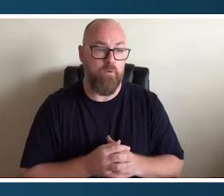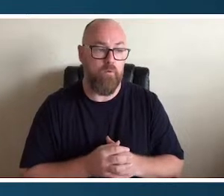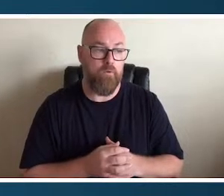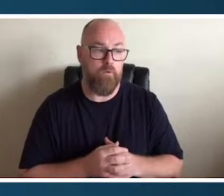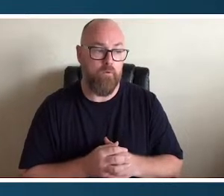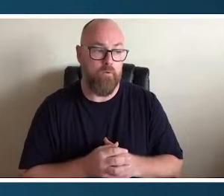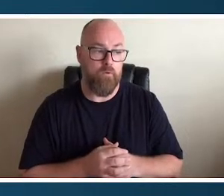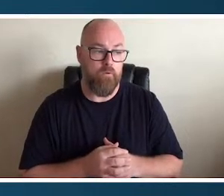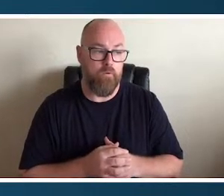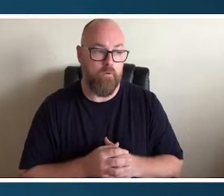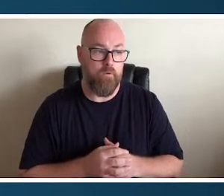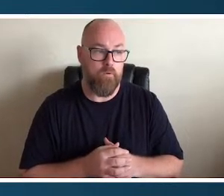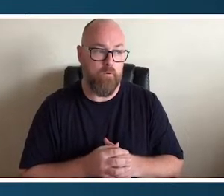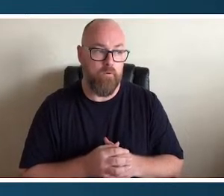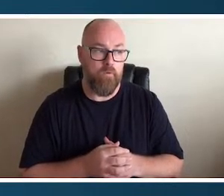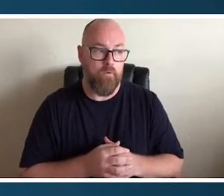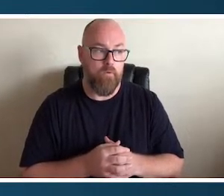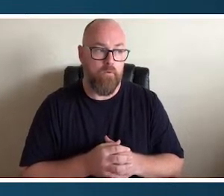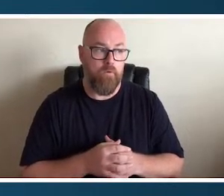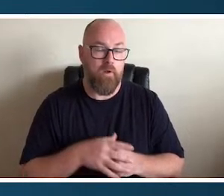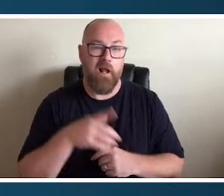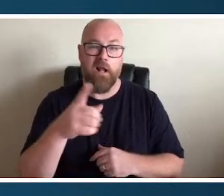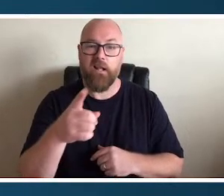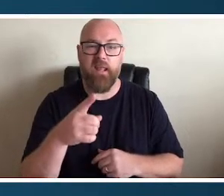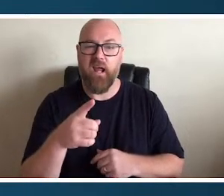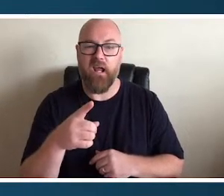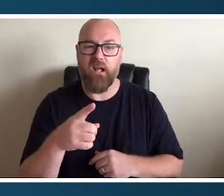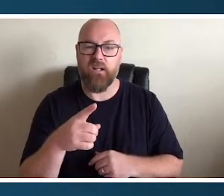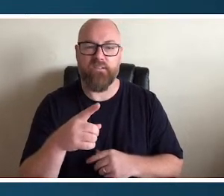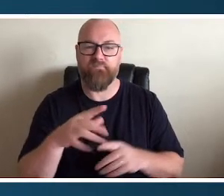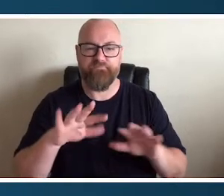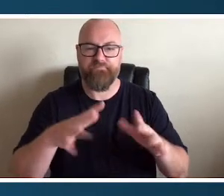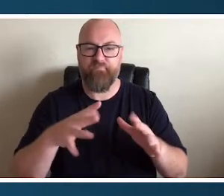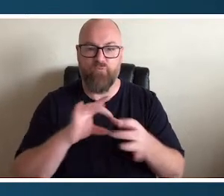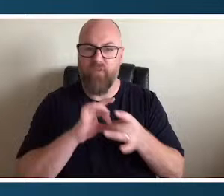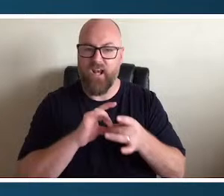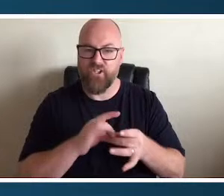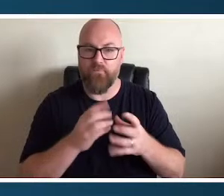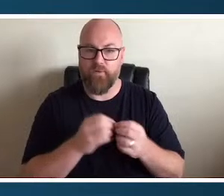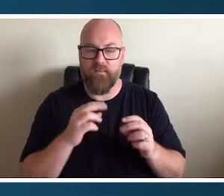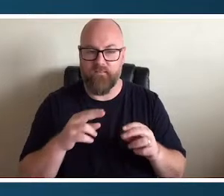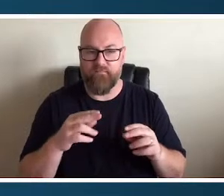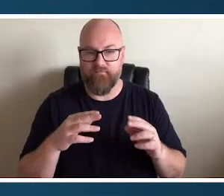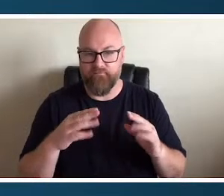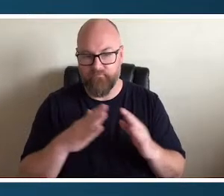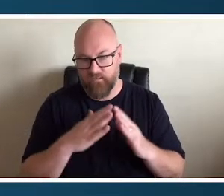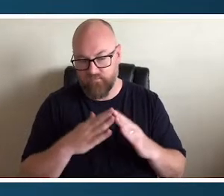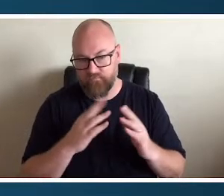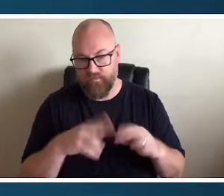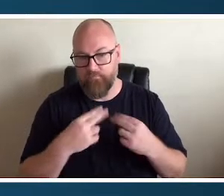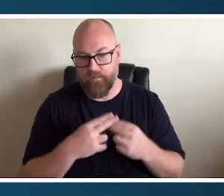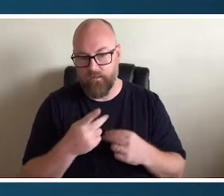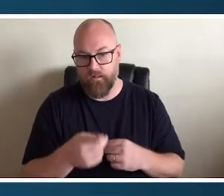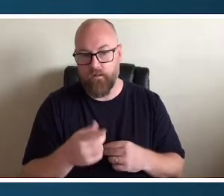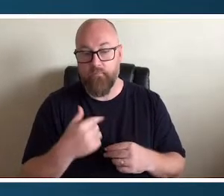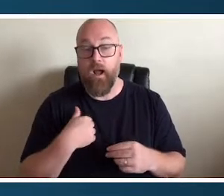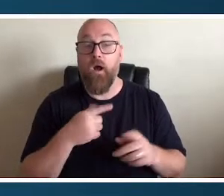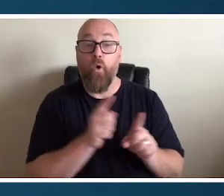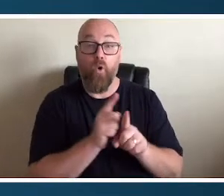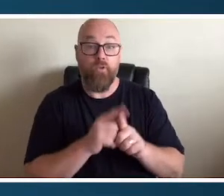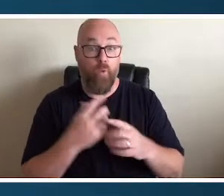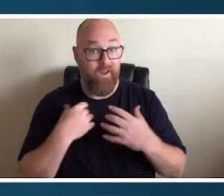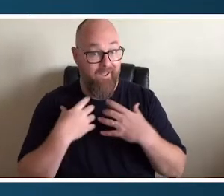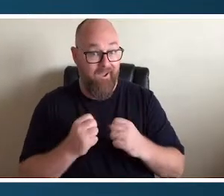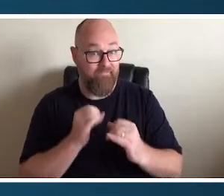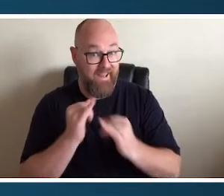and then poorer relationship among household members, for example. We also have findings from the in-depth qualitative interviews which help